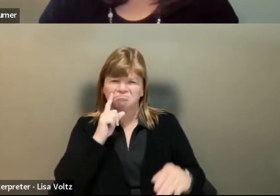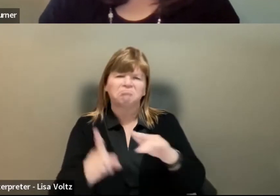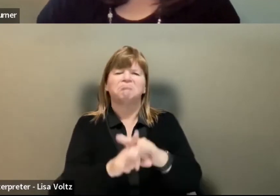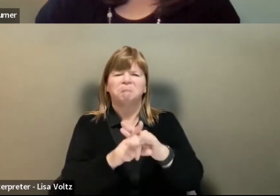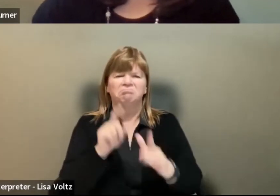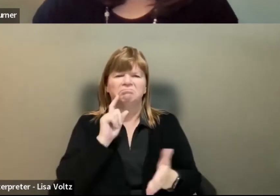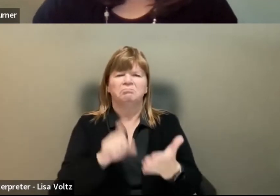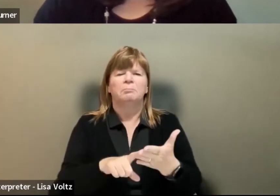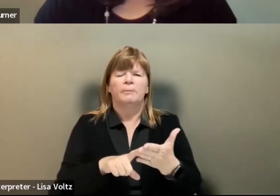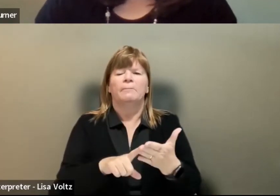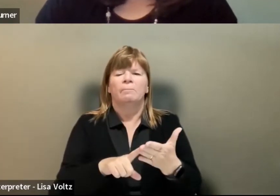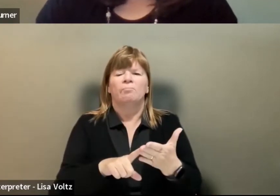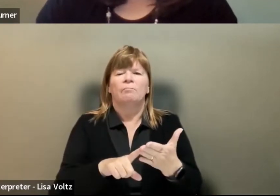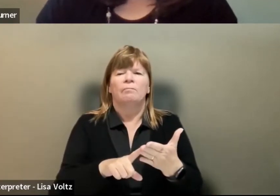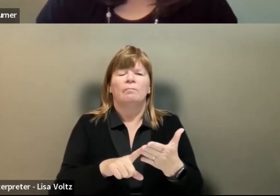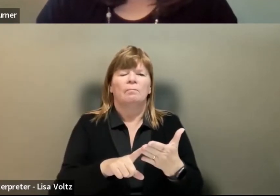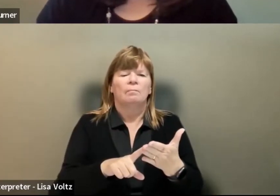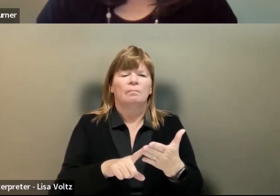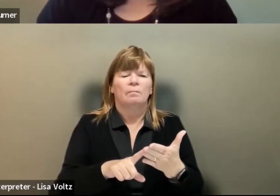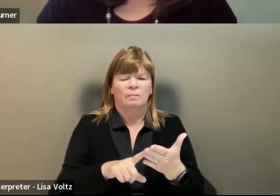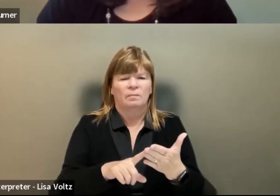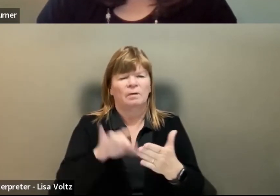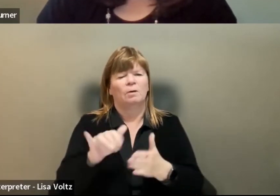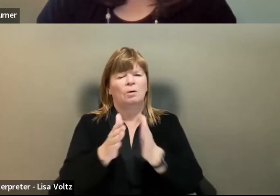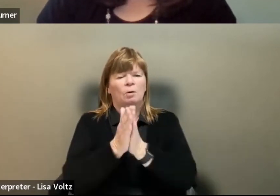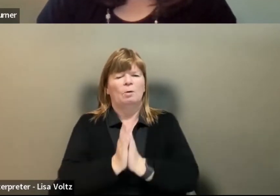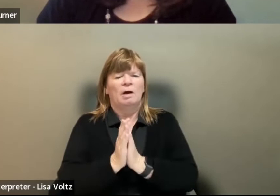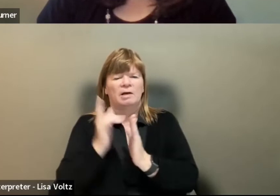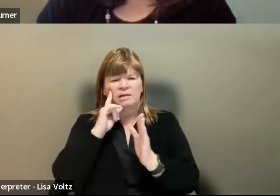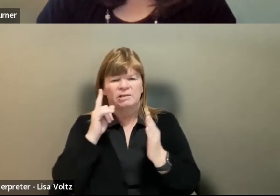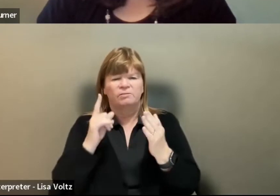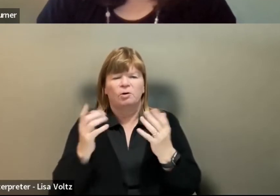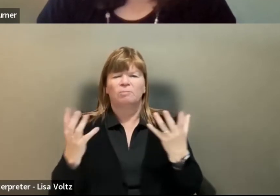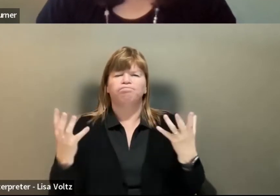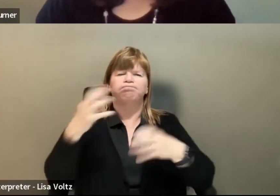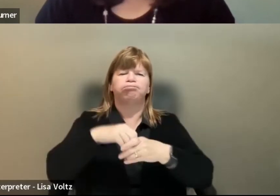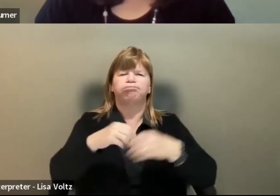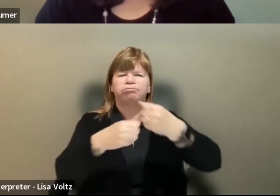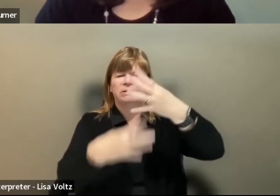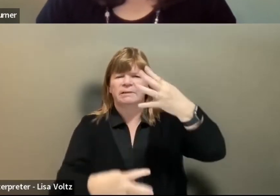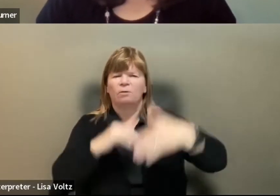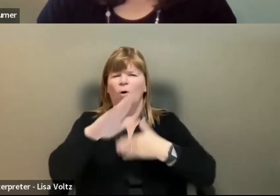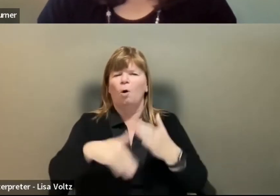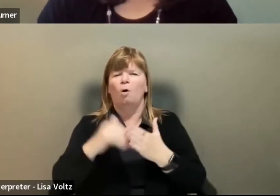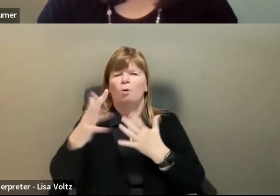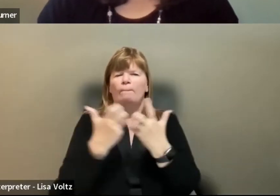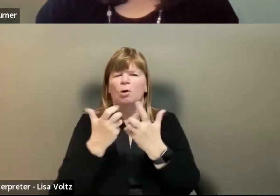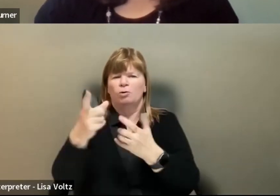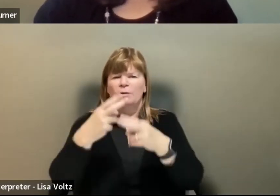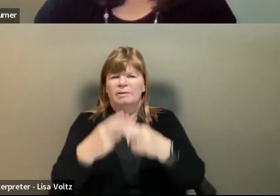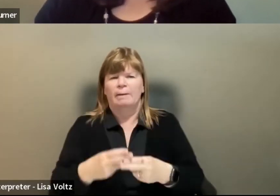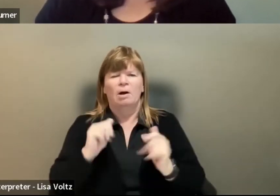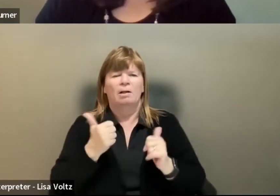think, was the request for a concise list of all those partners that you named so that other folks can reach out. And if